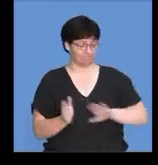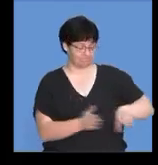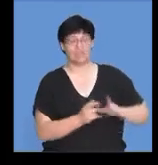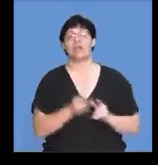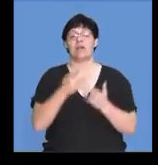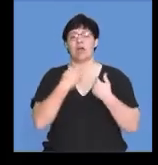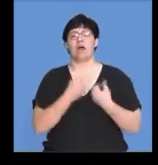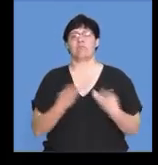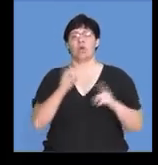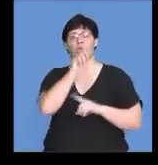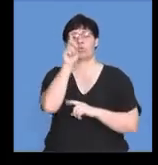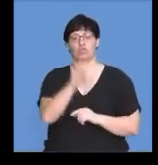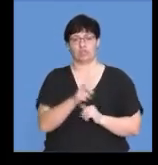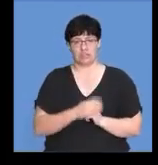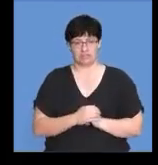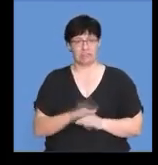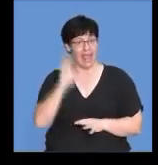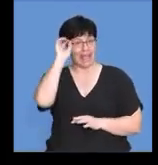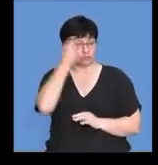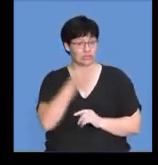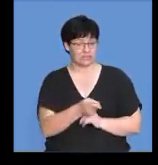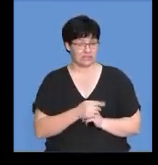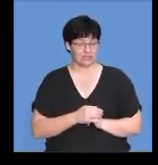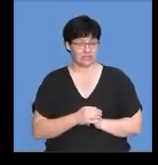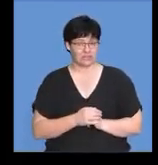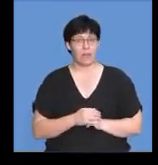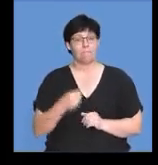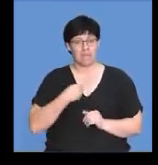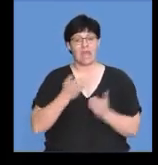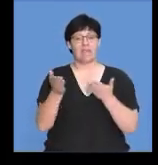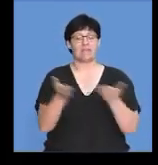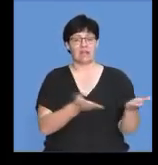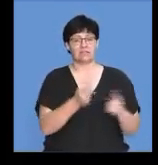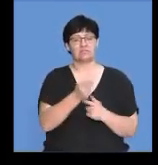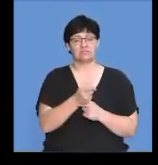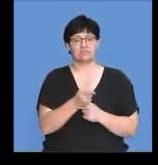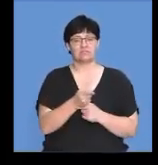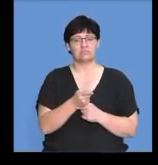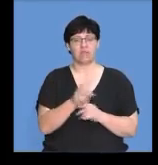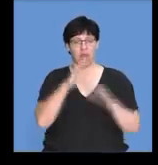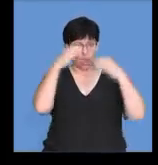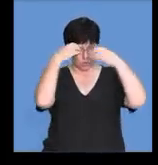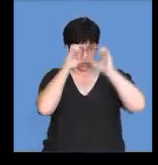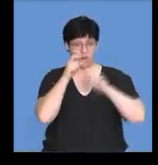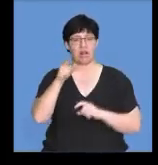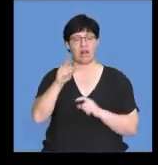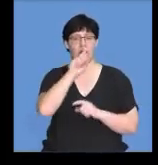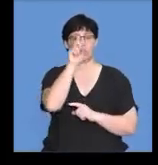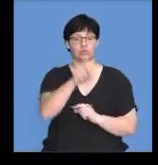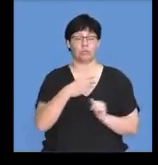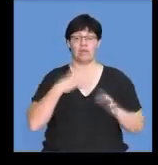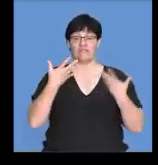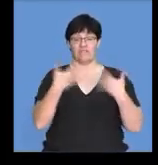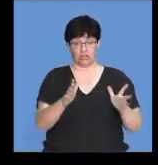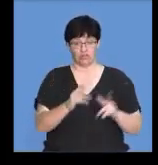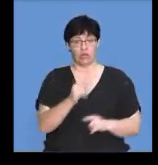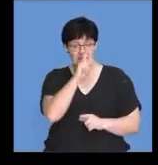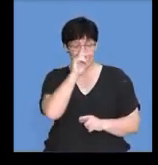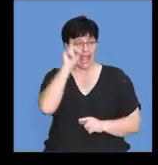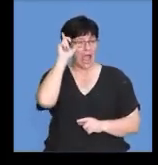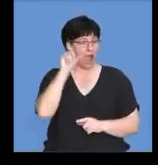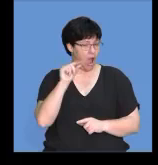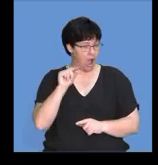this question. A very interesting question. In fact, I would invite you to go and in fact, Google this question when I'm done and see how